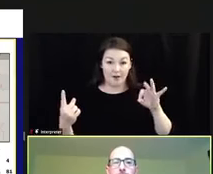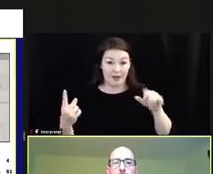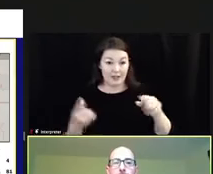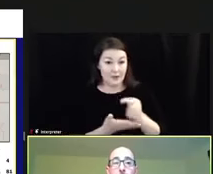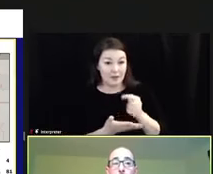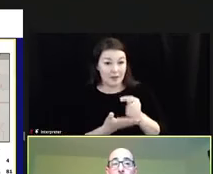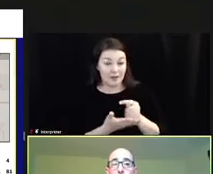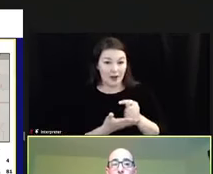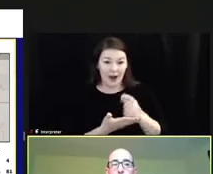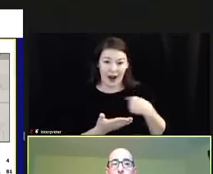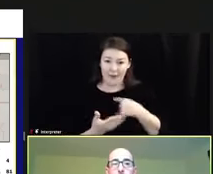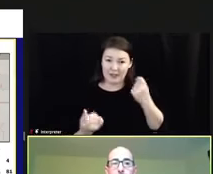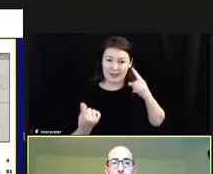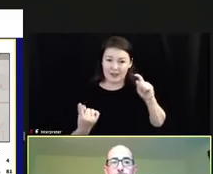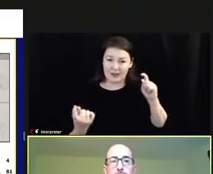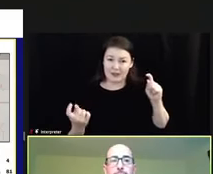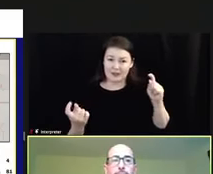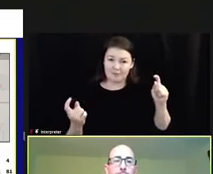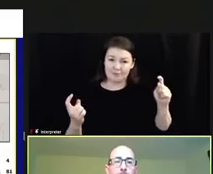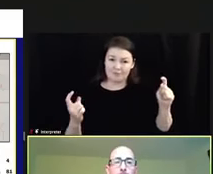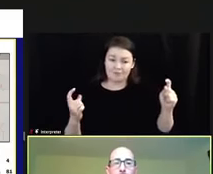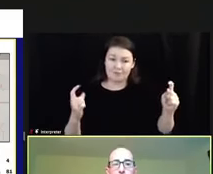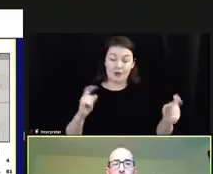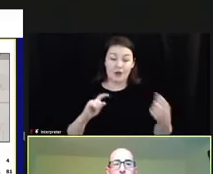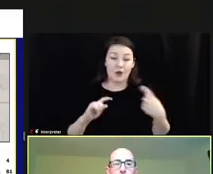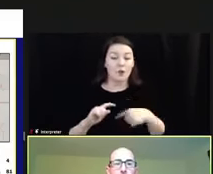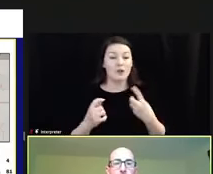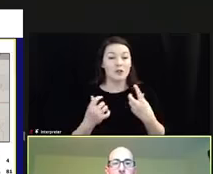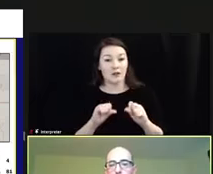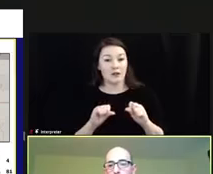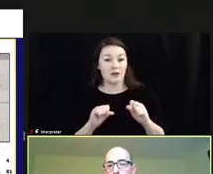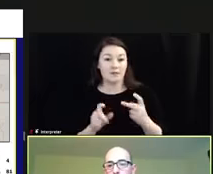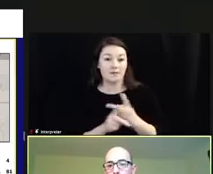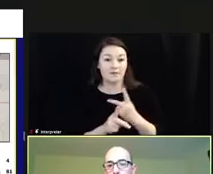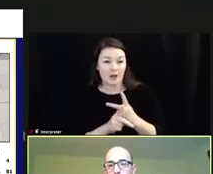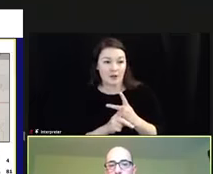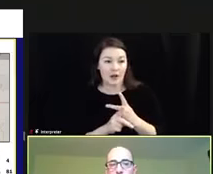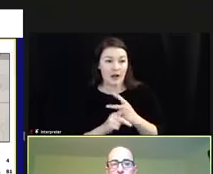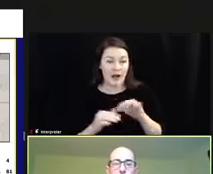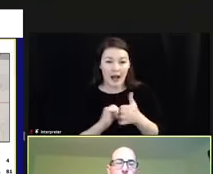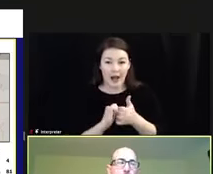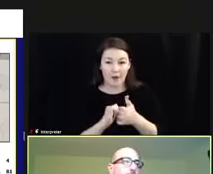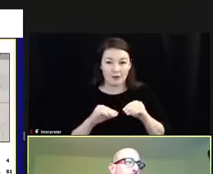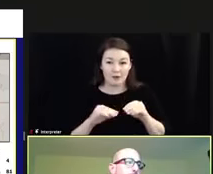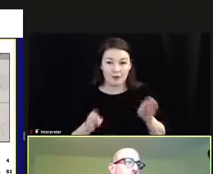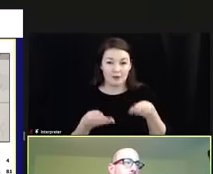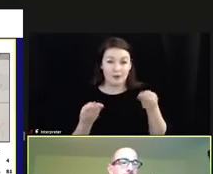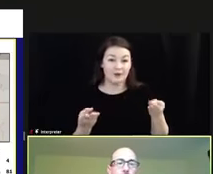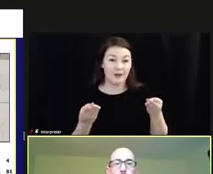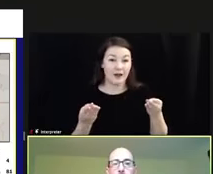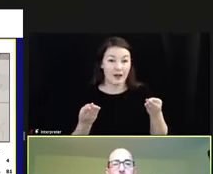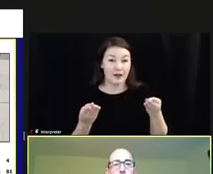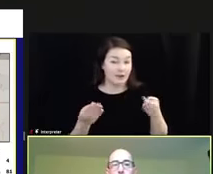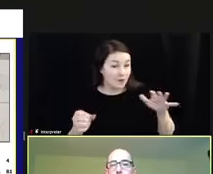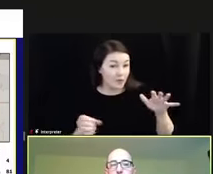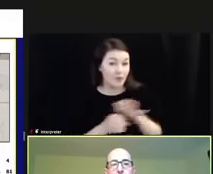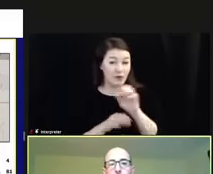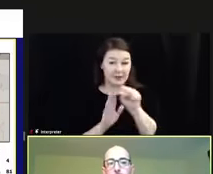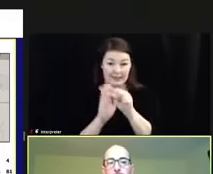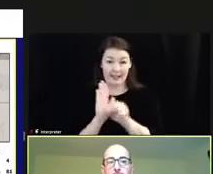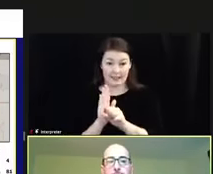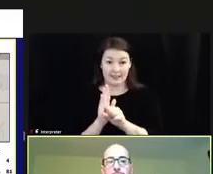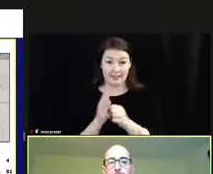evolved, we are really working to scale our ability to provide monoclonal antibody treatment within the state of Colorado.